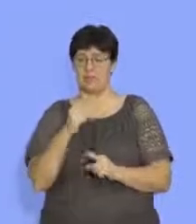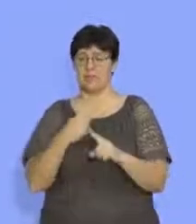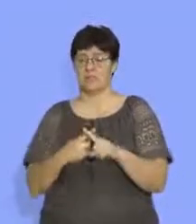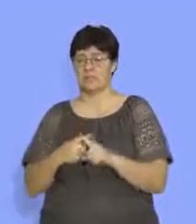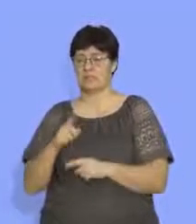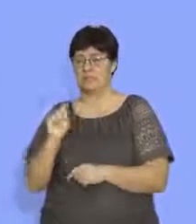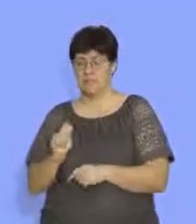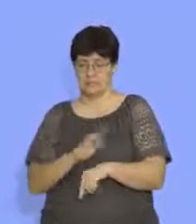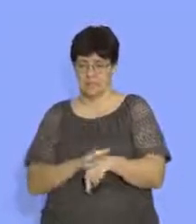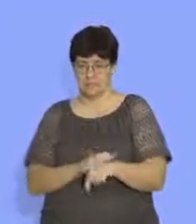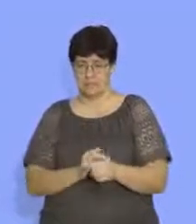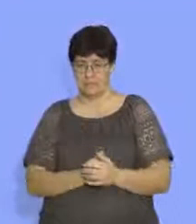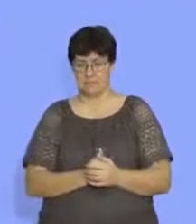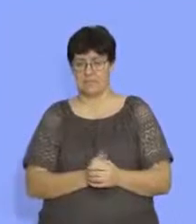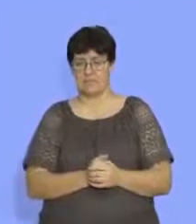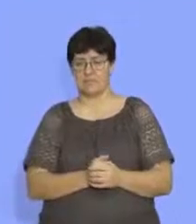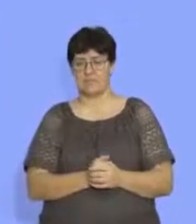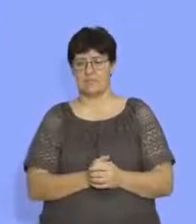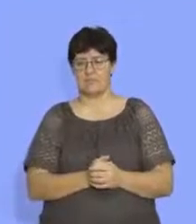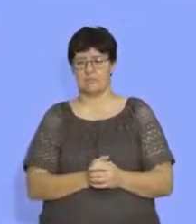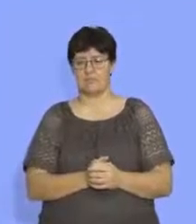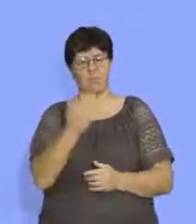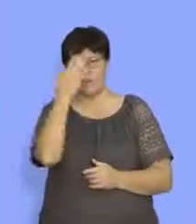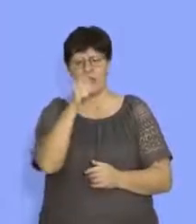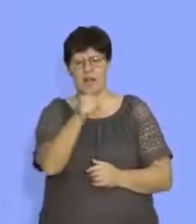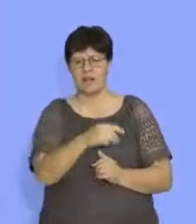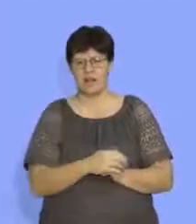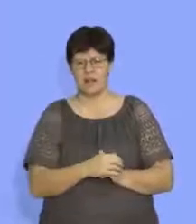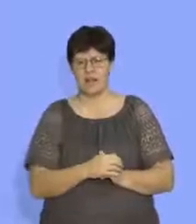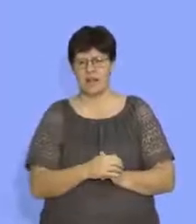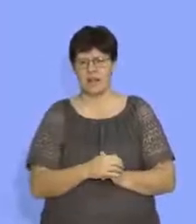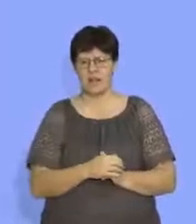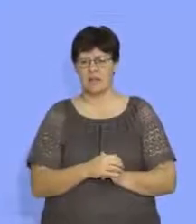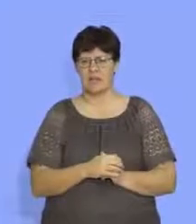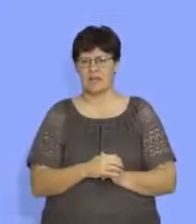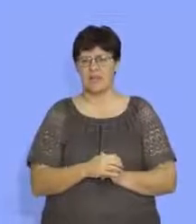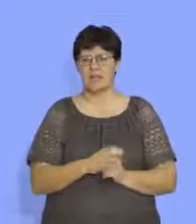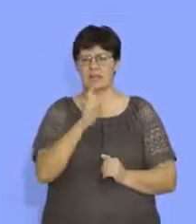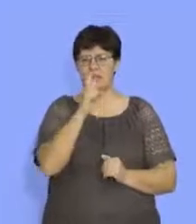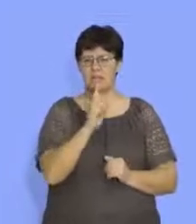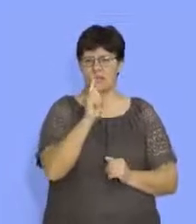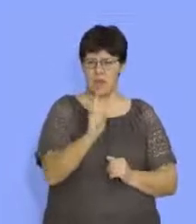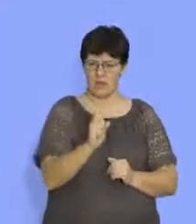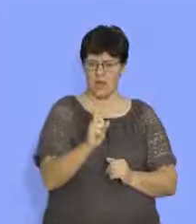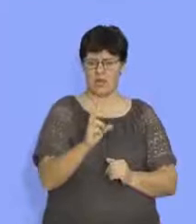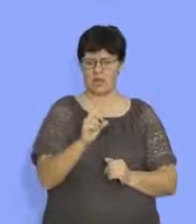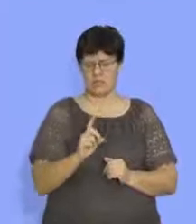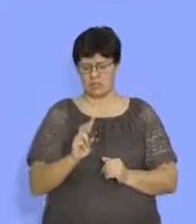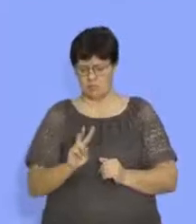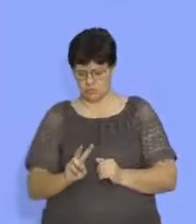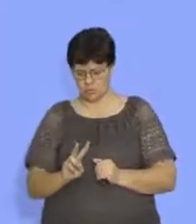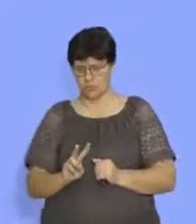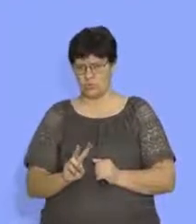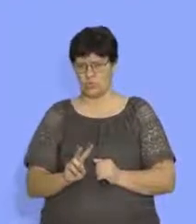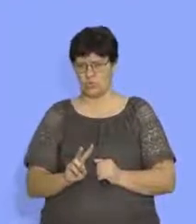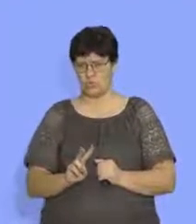350 multiplied by the time, right? But what do I know? I know that D1 plus